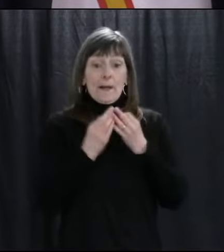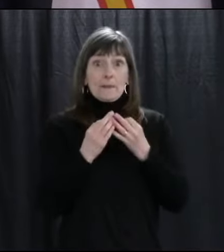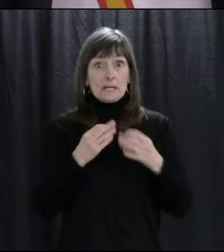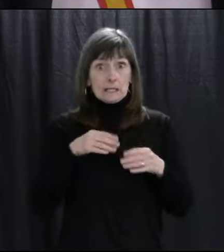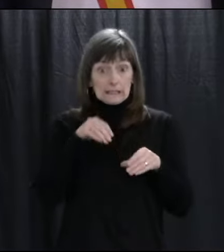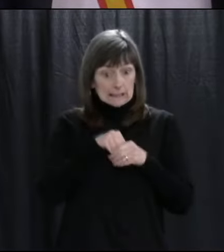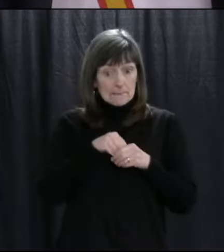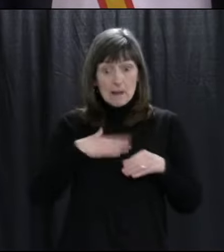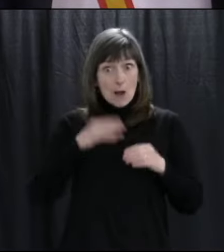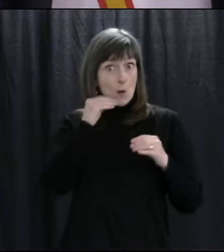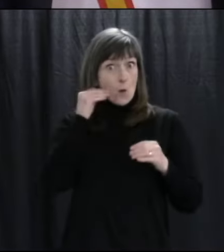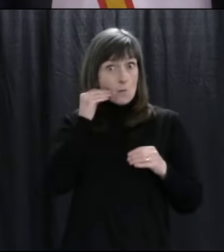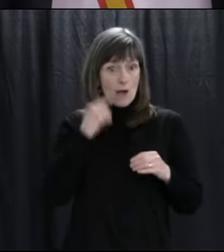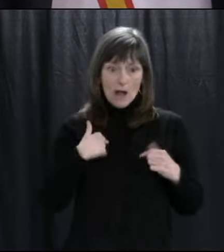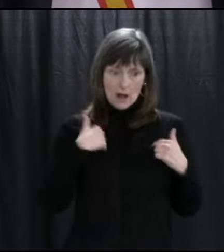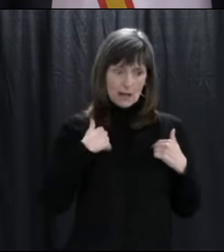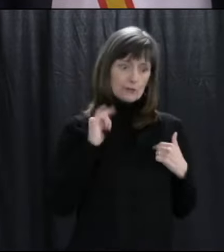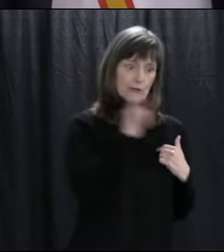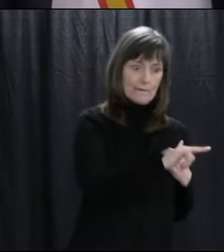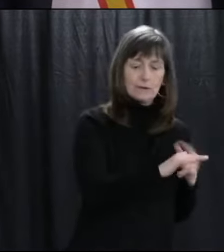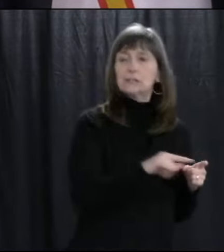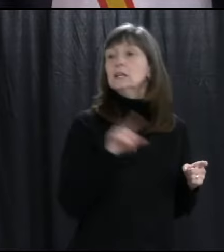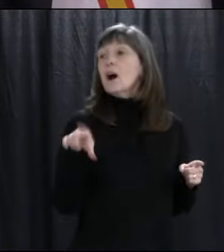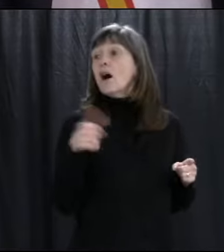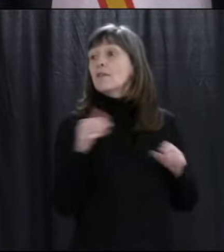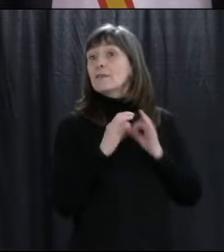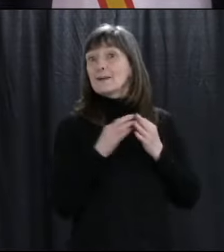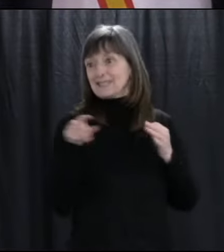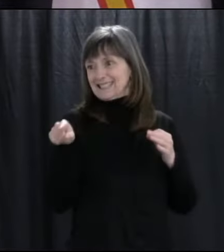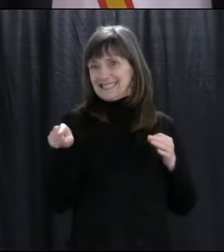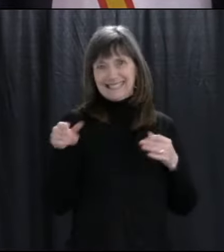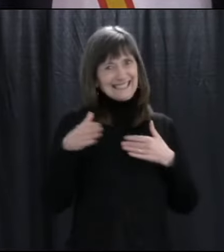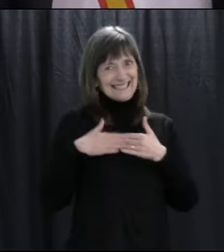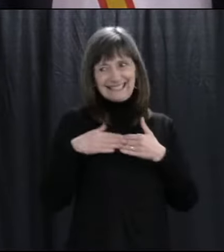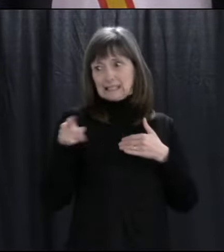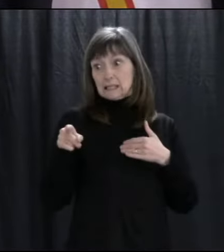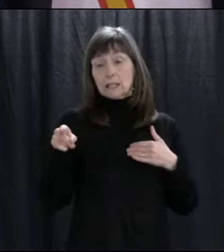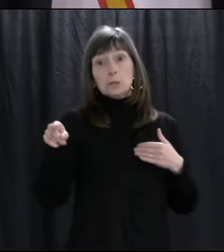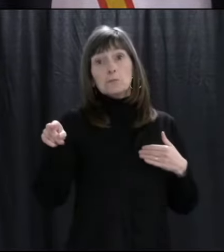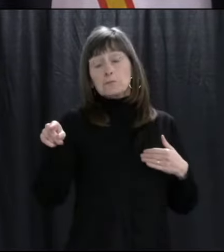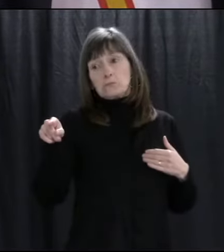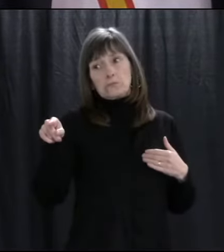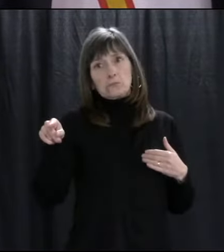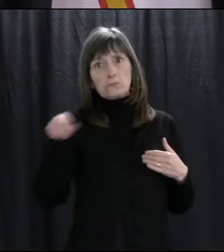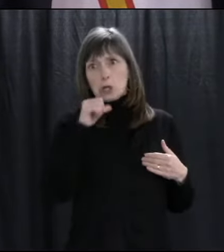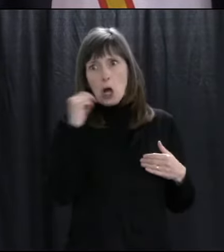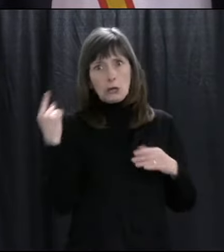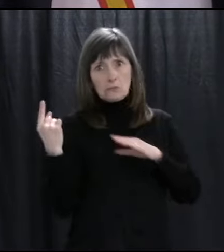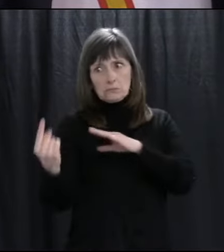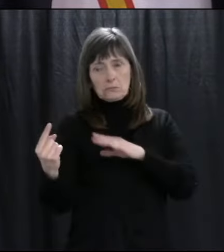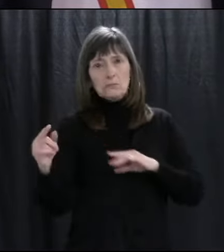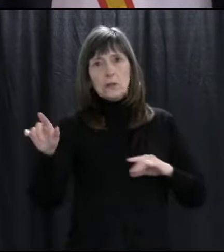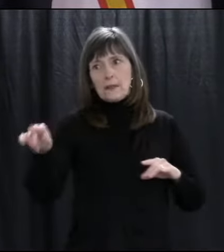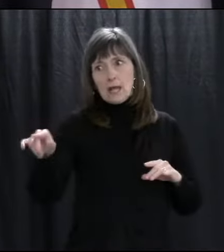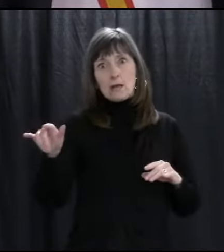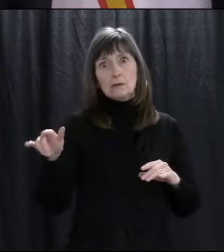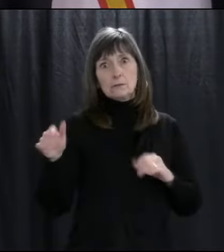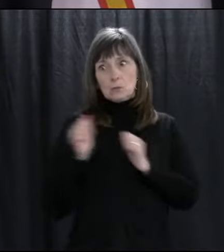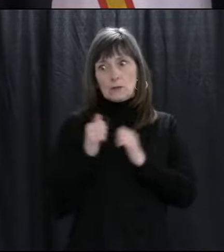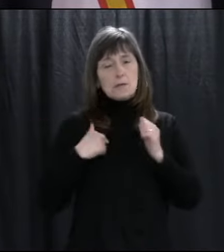who didn't travel, they're healthy, and they're not isolating, they're still going out and about? What's the guideline